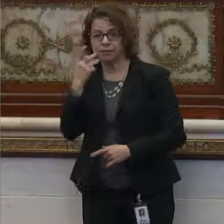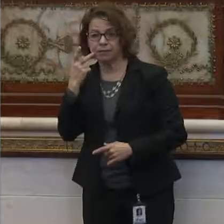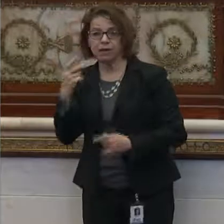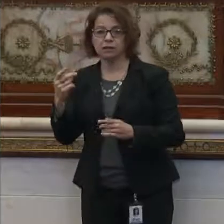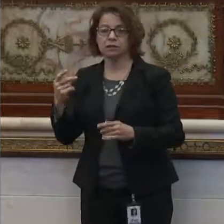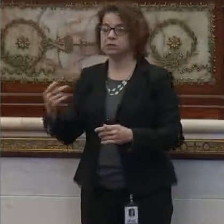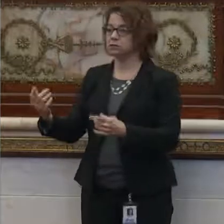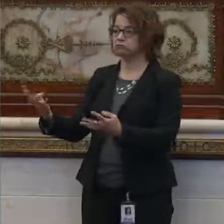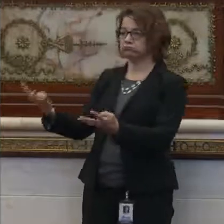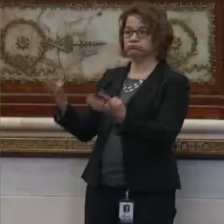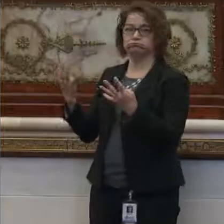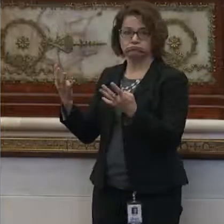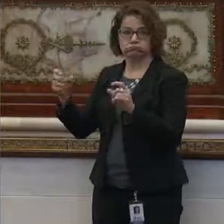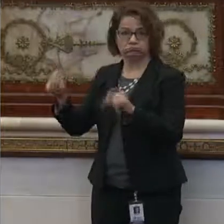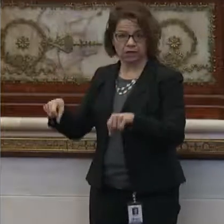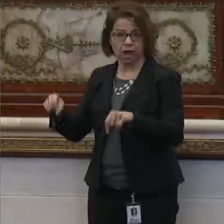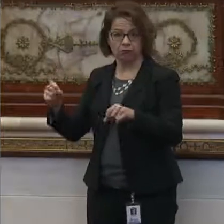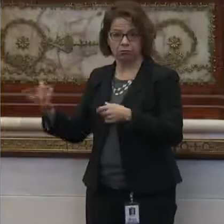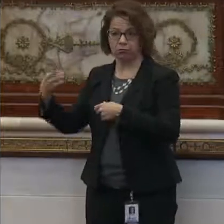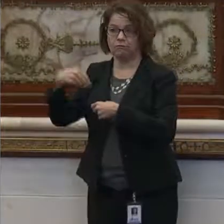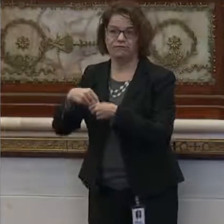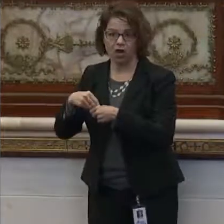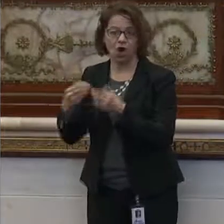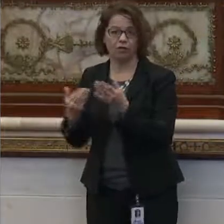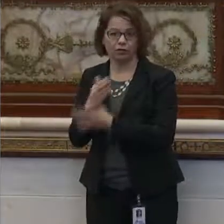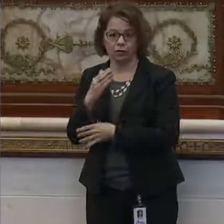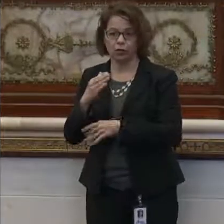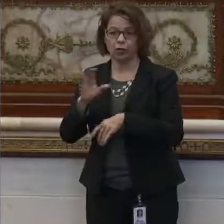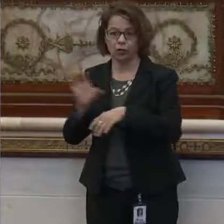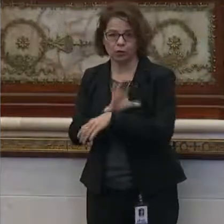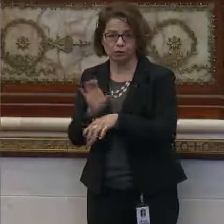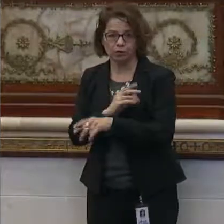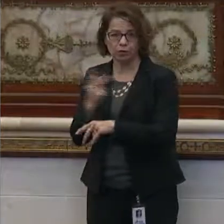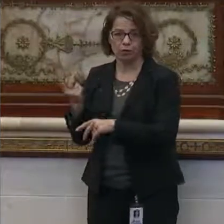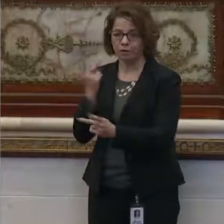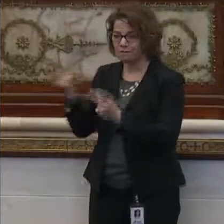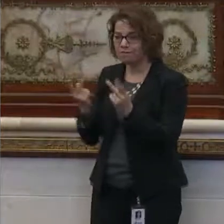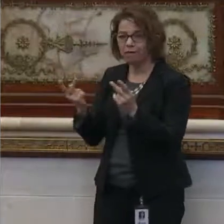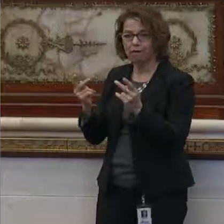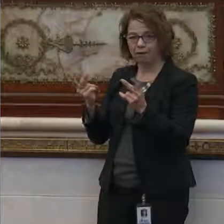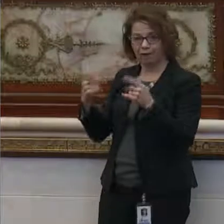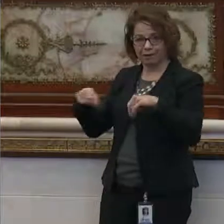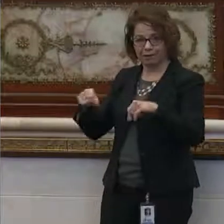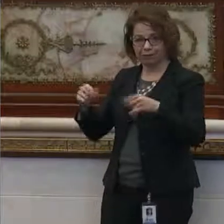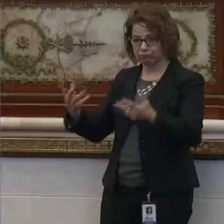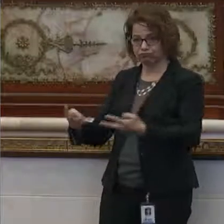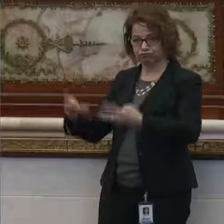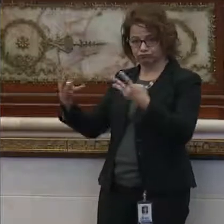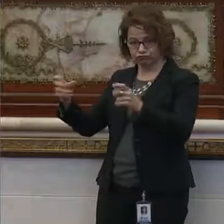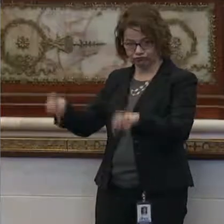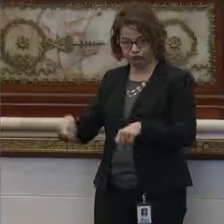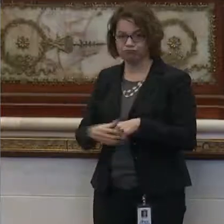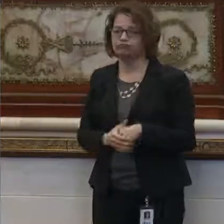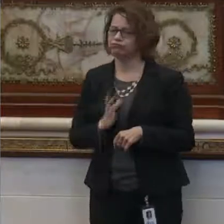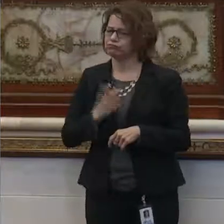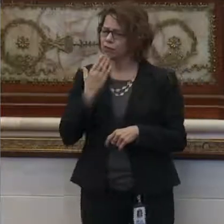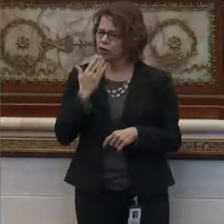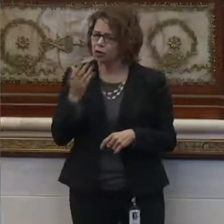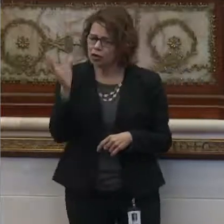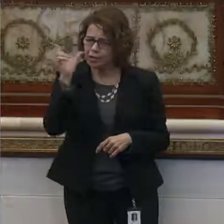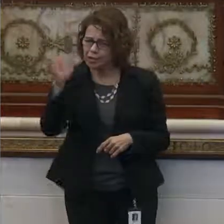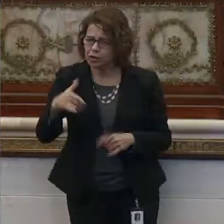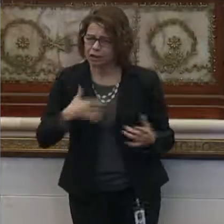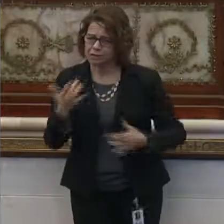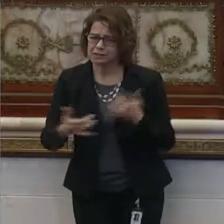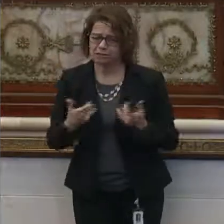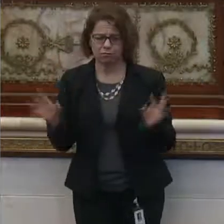financial literacy and other educational aspects will be very successful for us. That's really good to hear. I'm really excited to